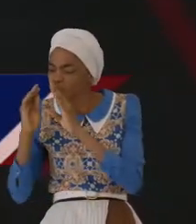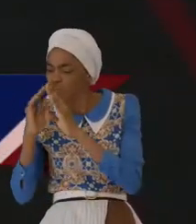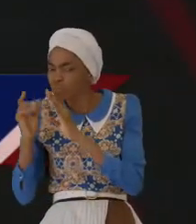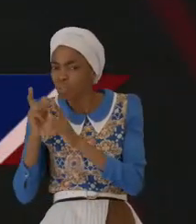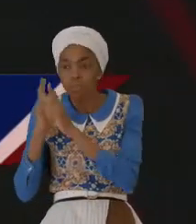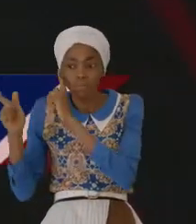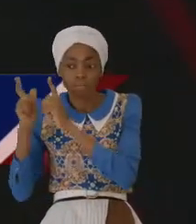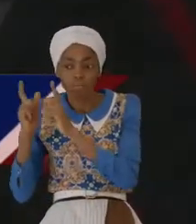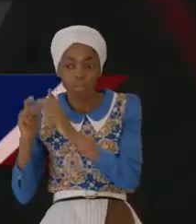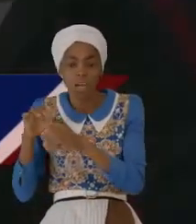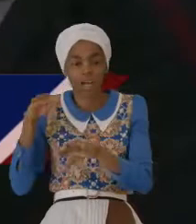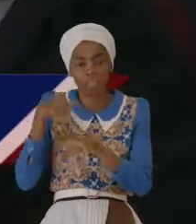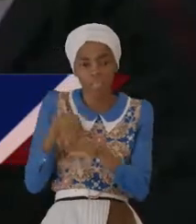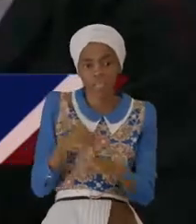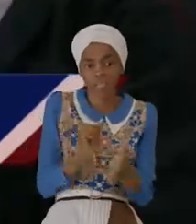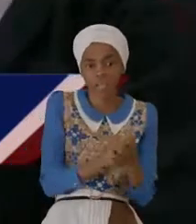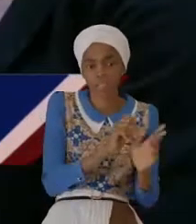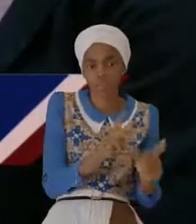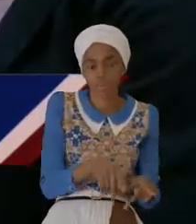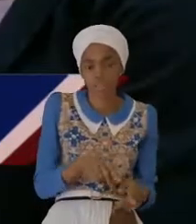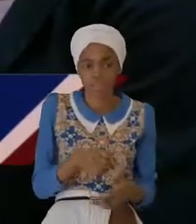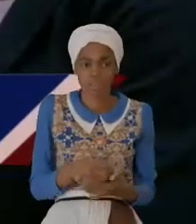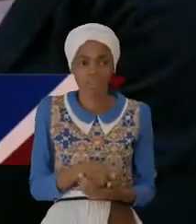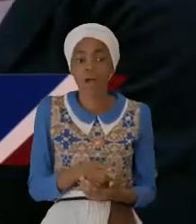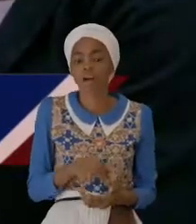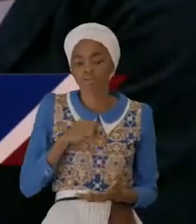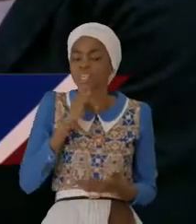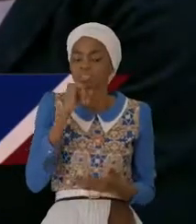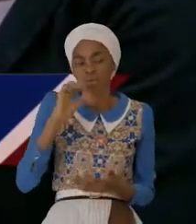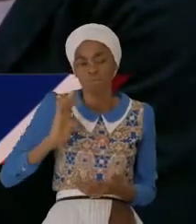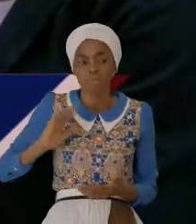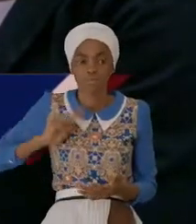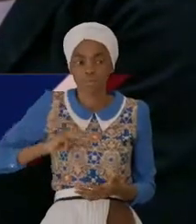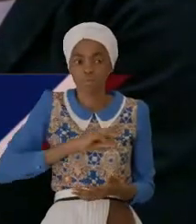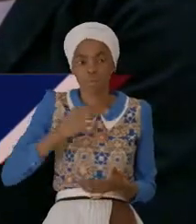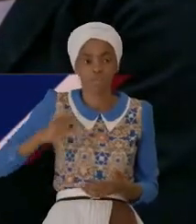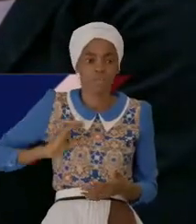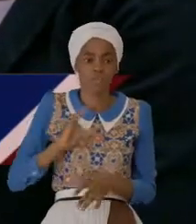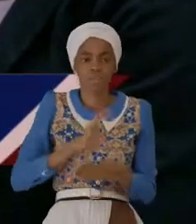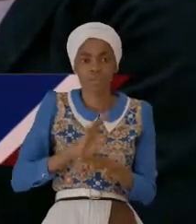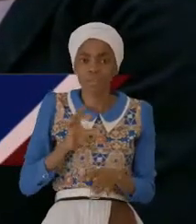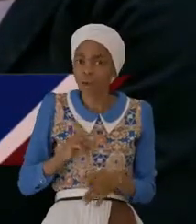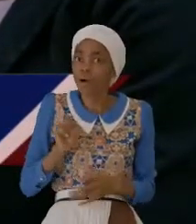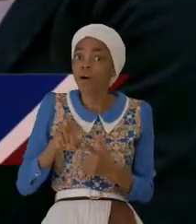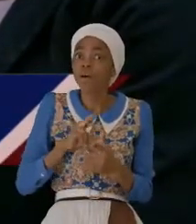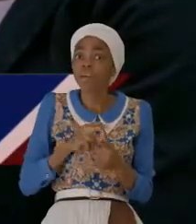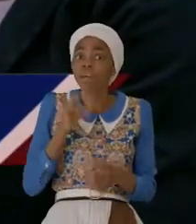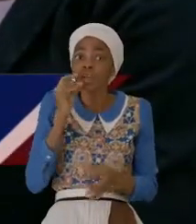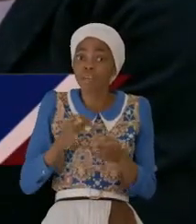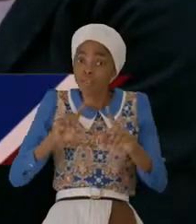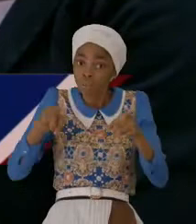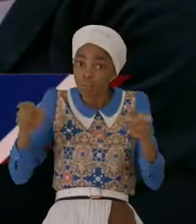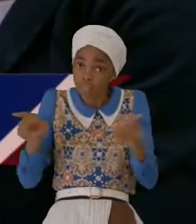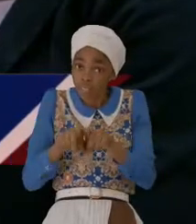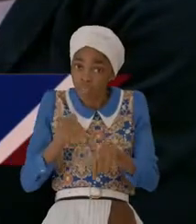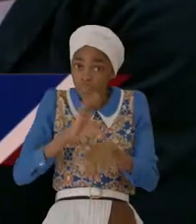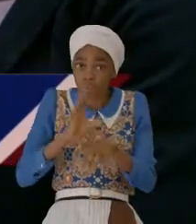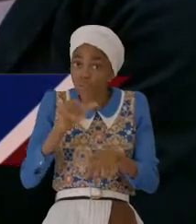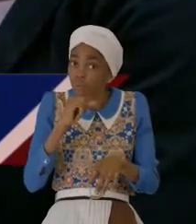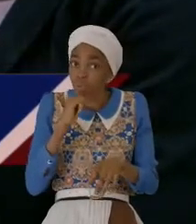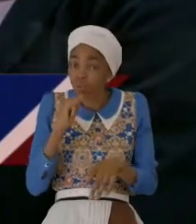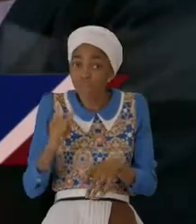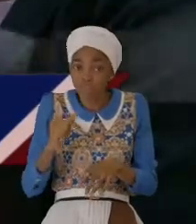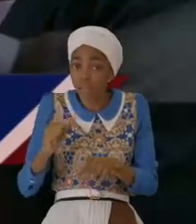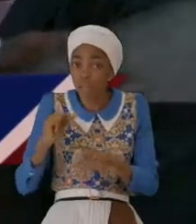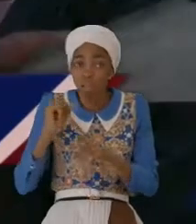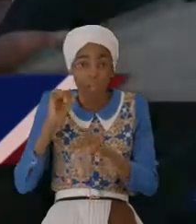our church okay if you say member of your church you'll not gosify against him yes yes but he is not a member of our church your neighbor